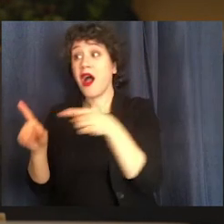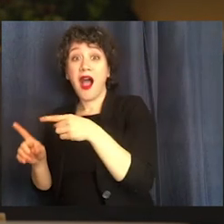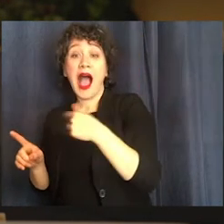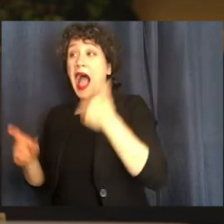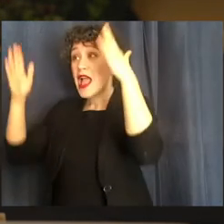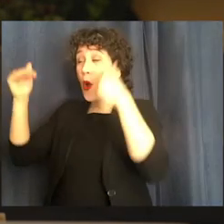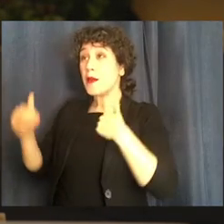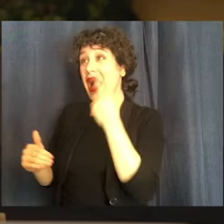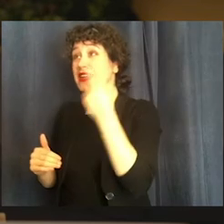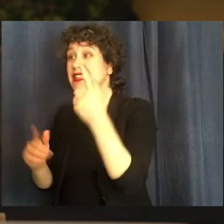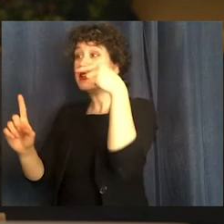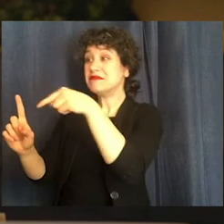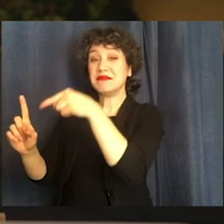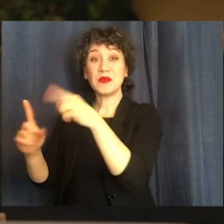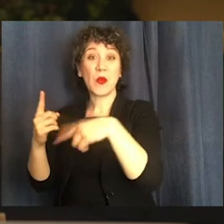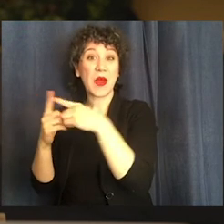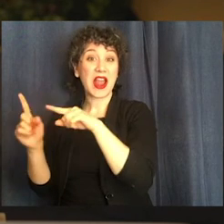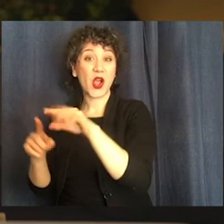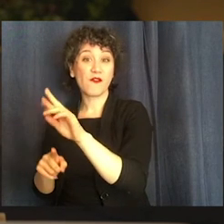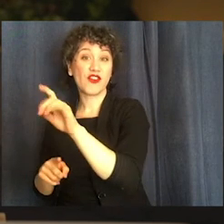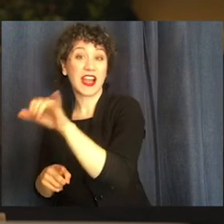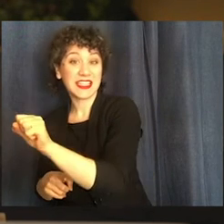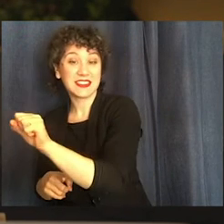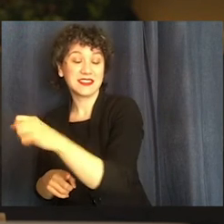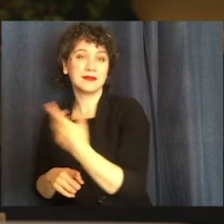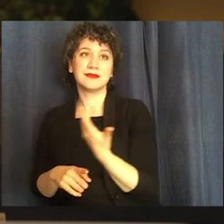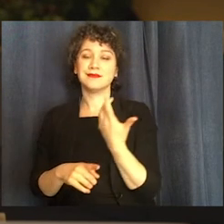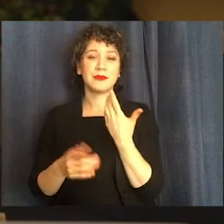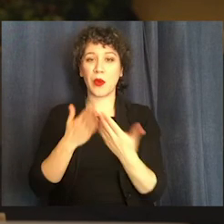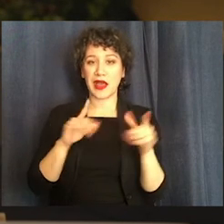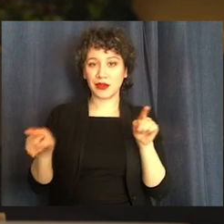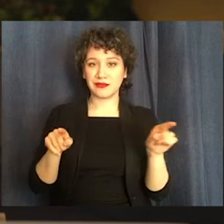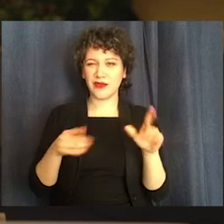was a close-knit community, but this past year has proven it even more than ever.